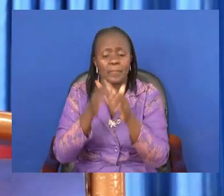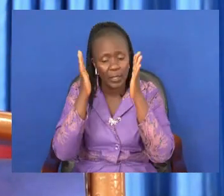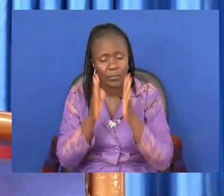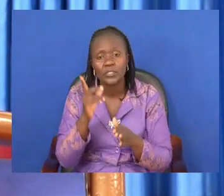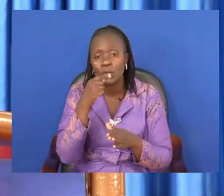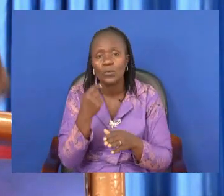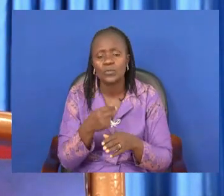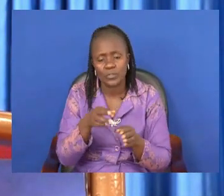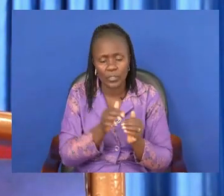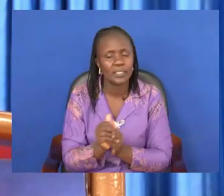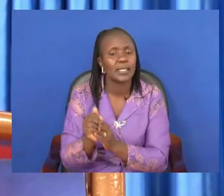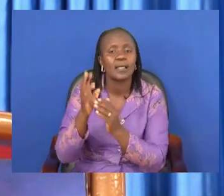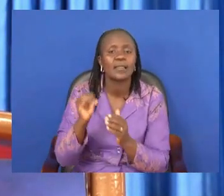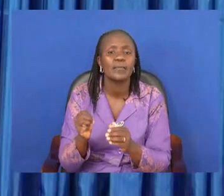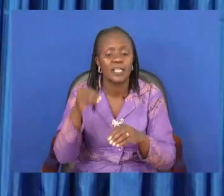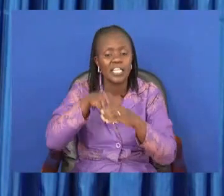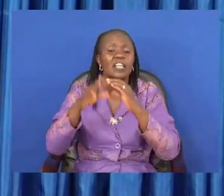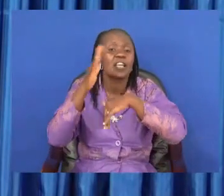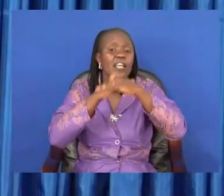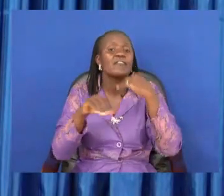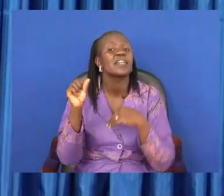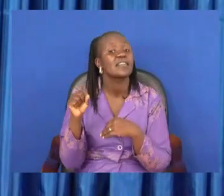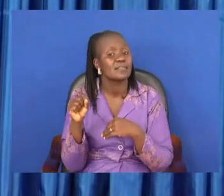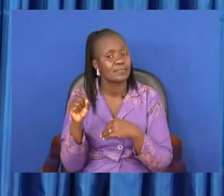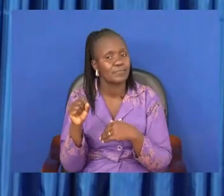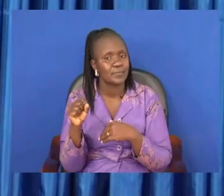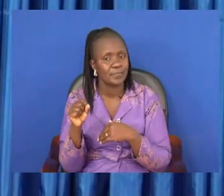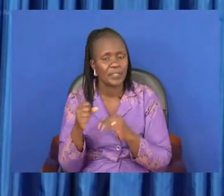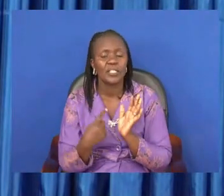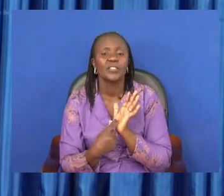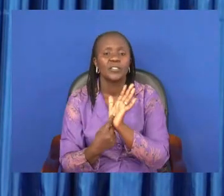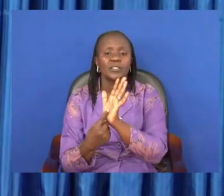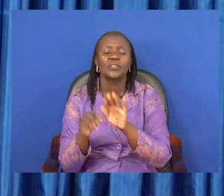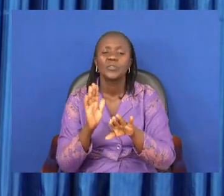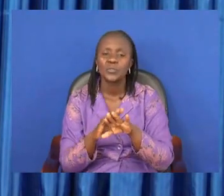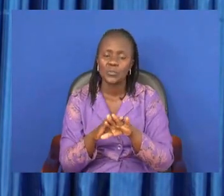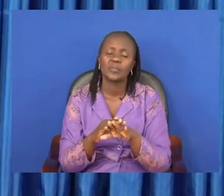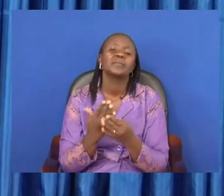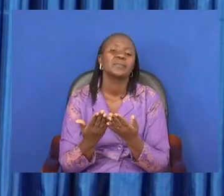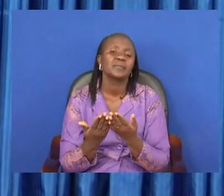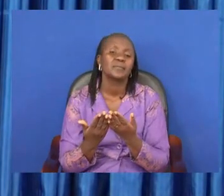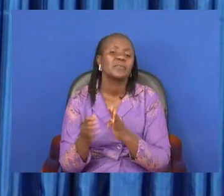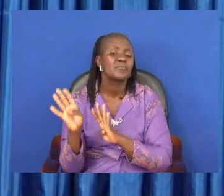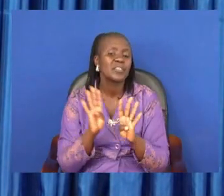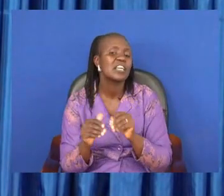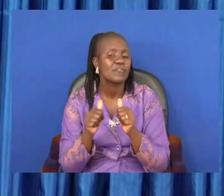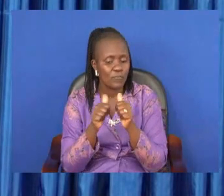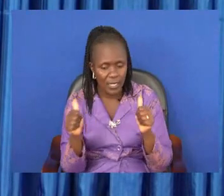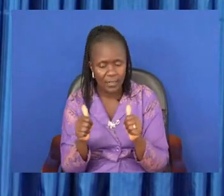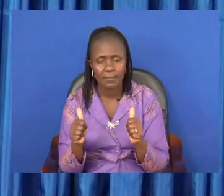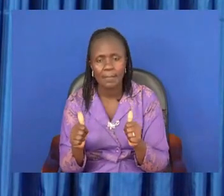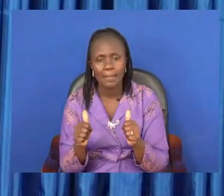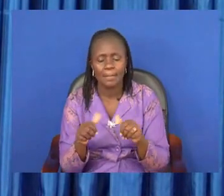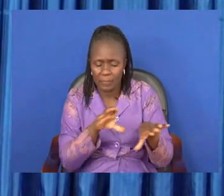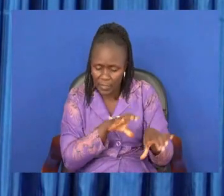person who is going to lead them to heaven. Yes, he also displayed good presence in his life. He also displayed